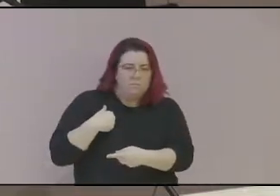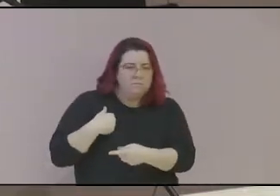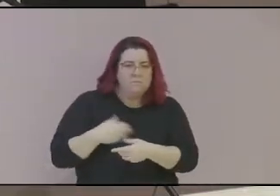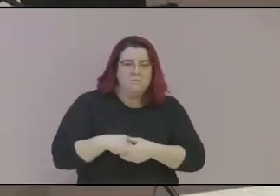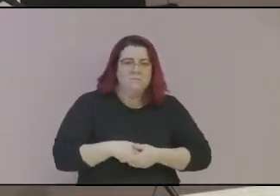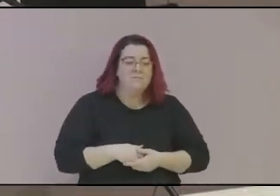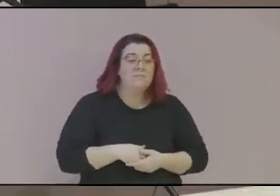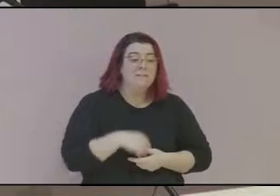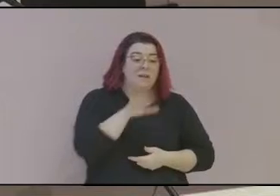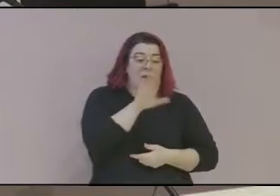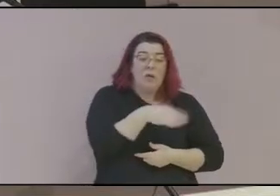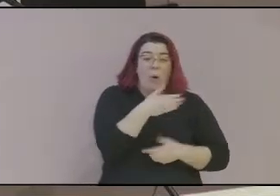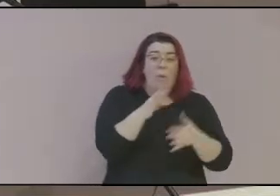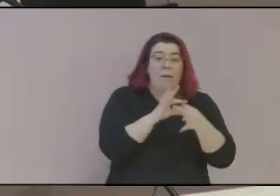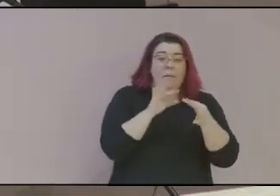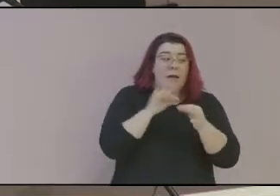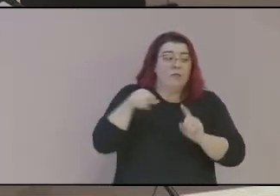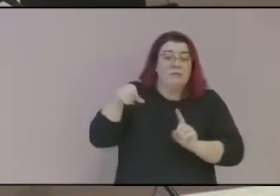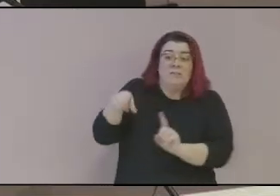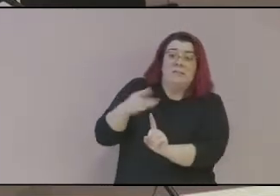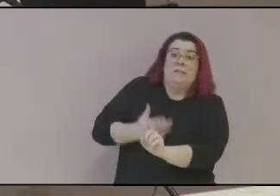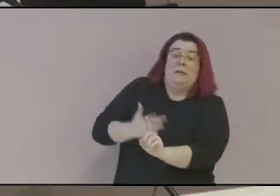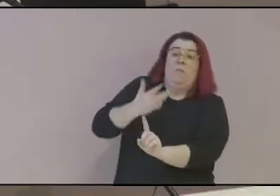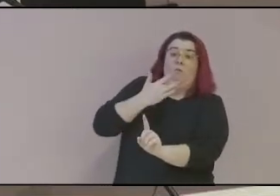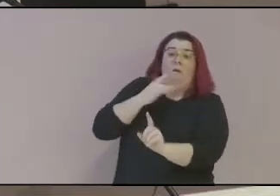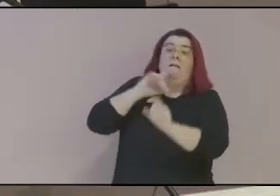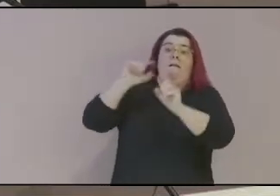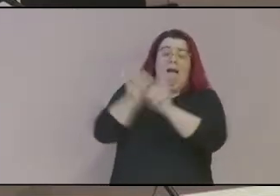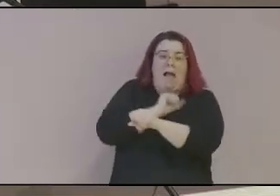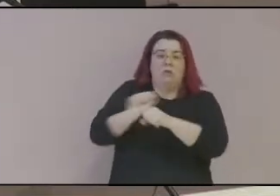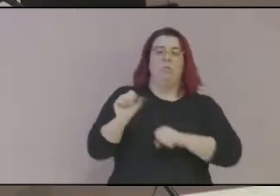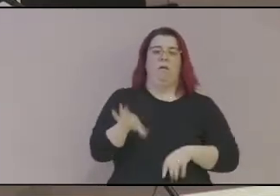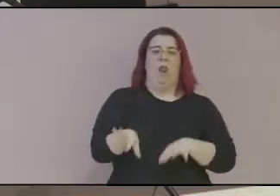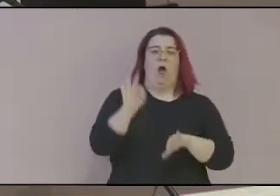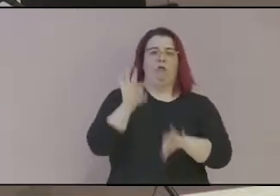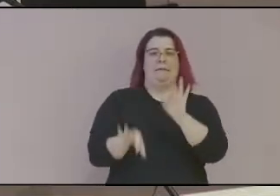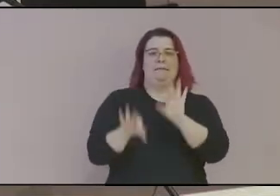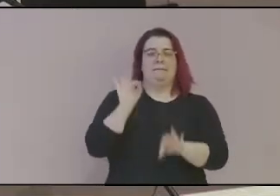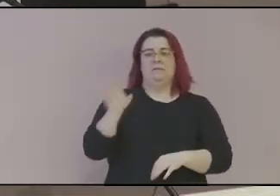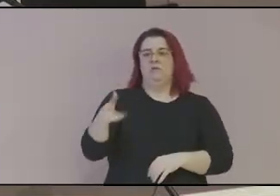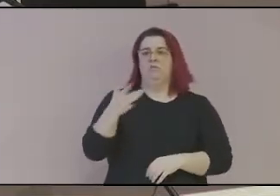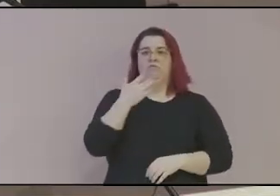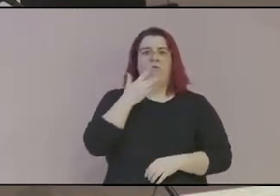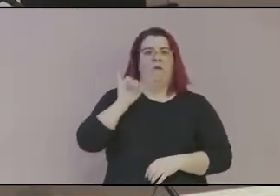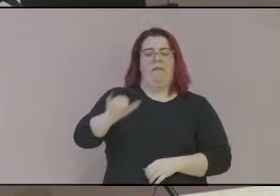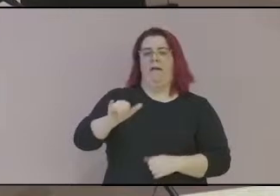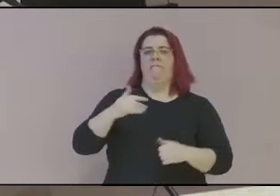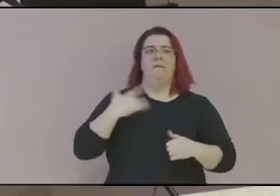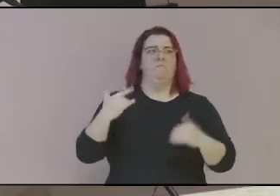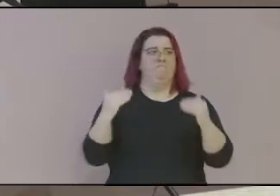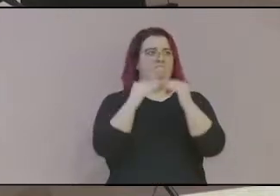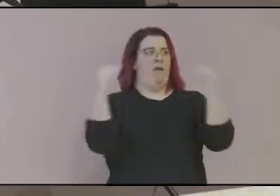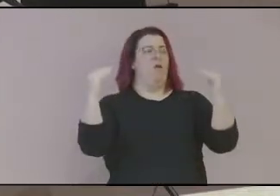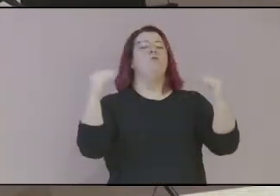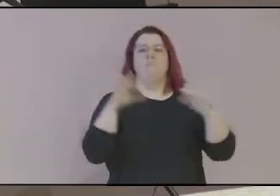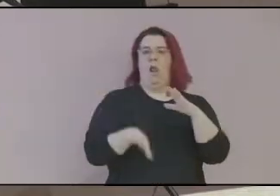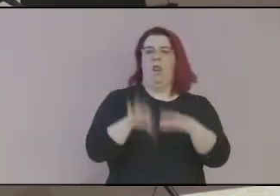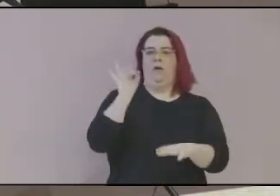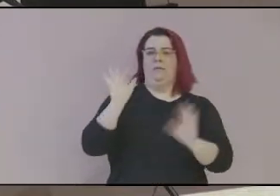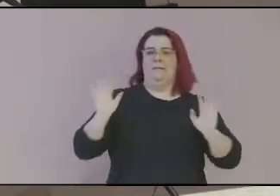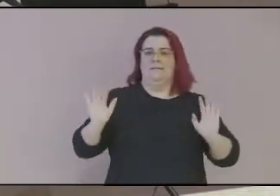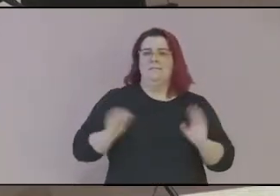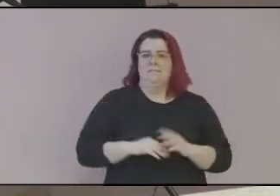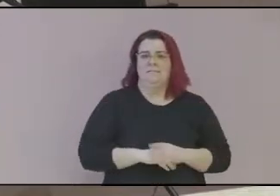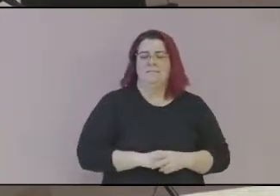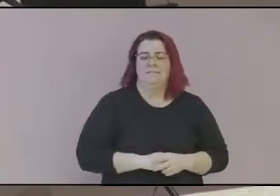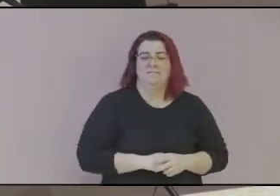that she preferred the random lottery approach in an emergency. She felt that that was the only fair approach. So prior to the